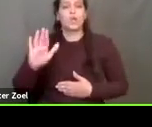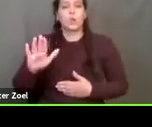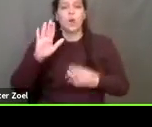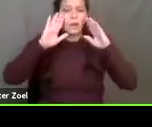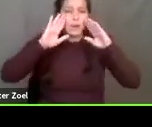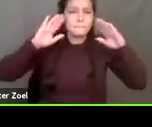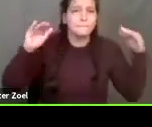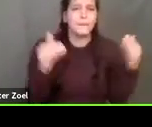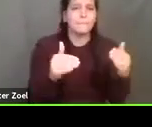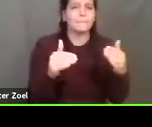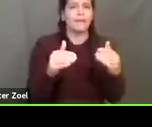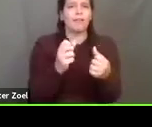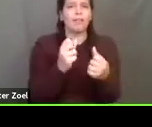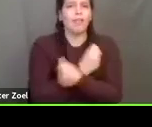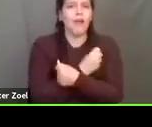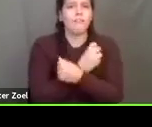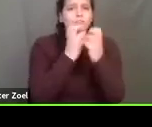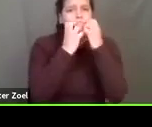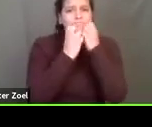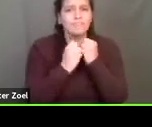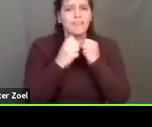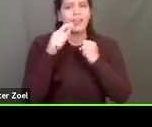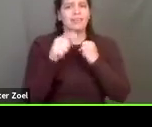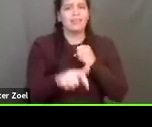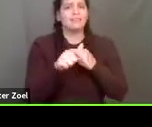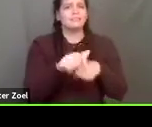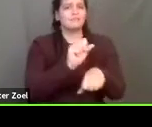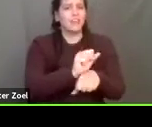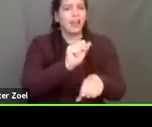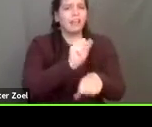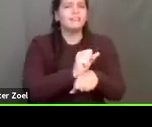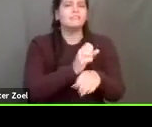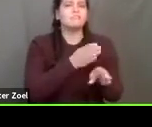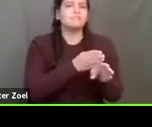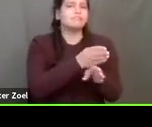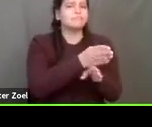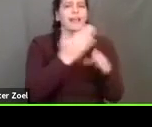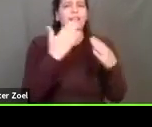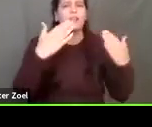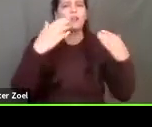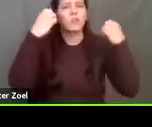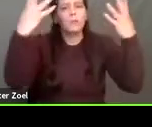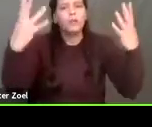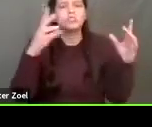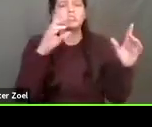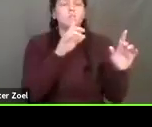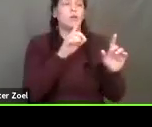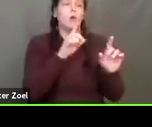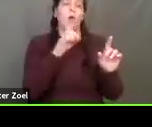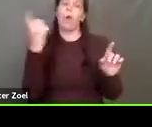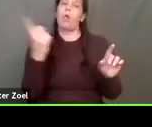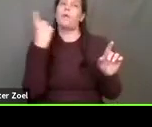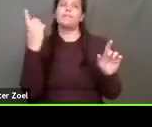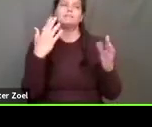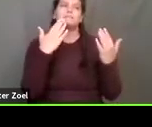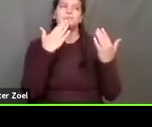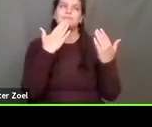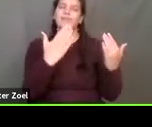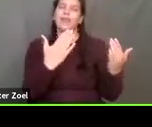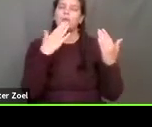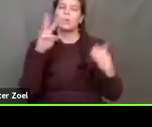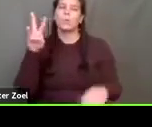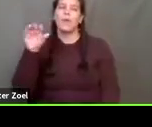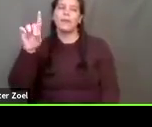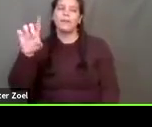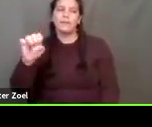love to this field. Thank you very much. And as always, great love to you, Wade. Thank you very much for sharing